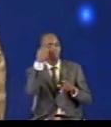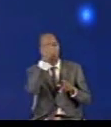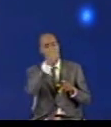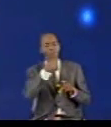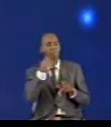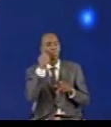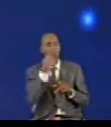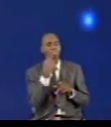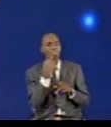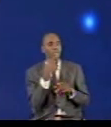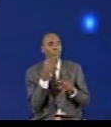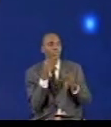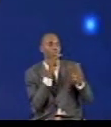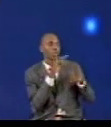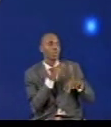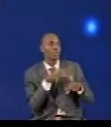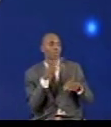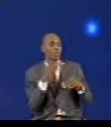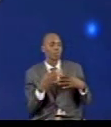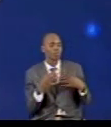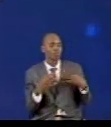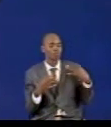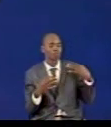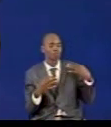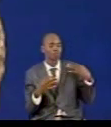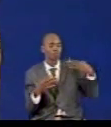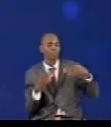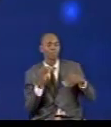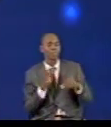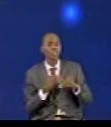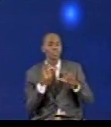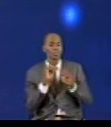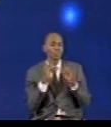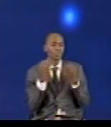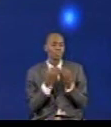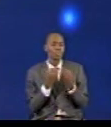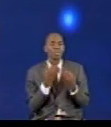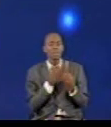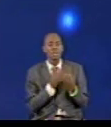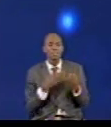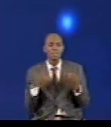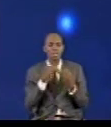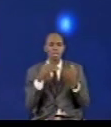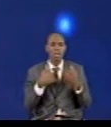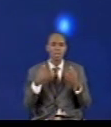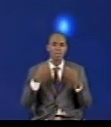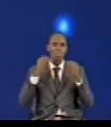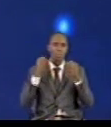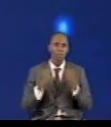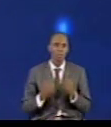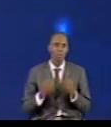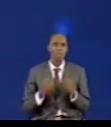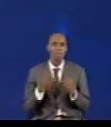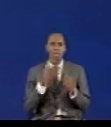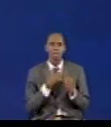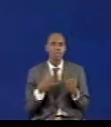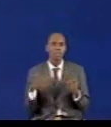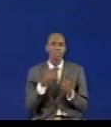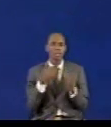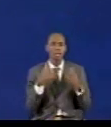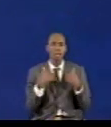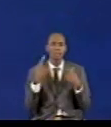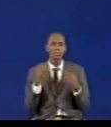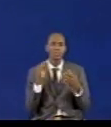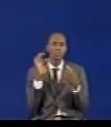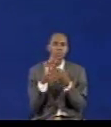at their position in society, at their power, at their connections,